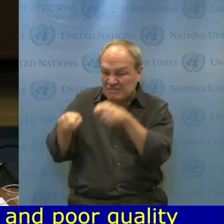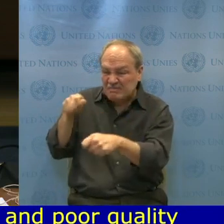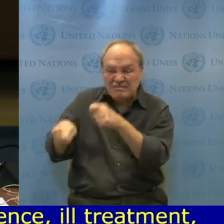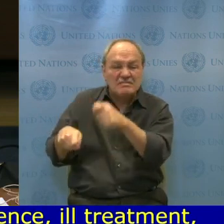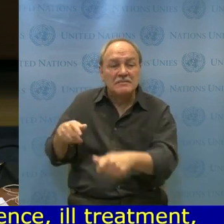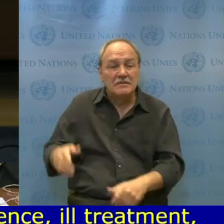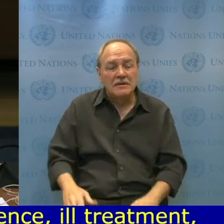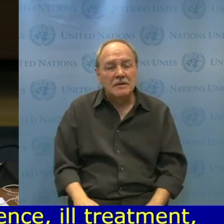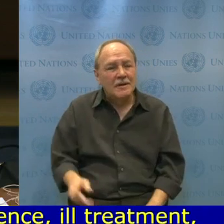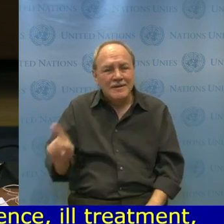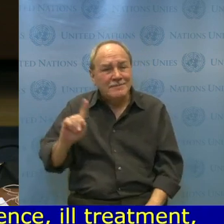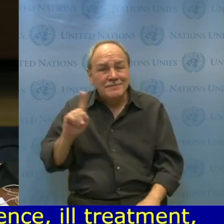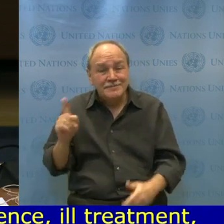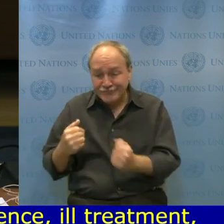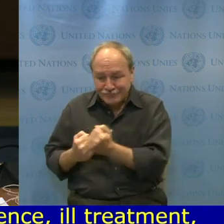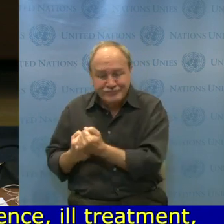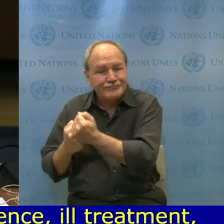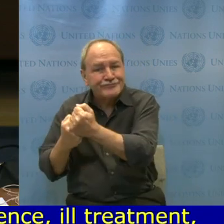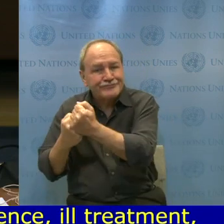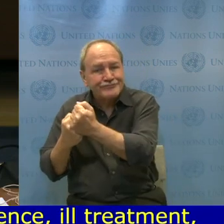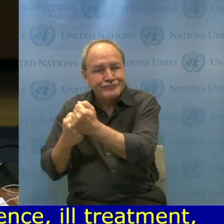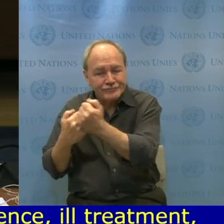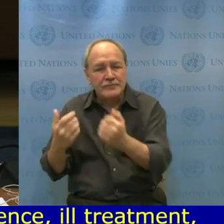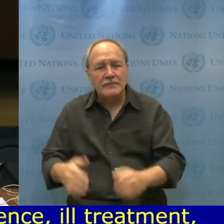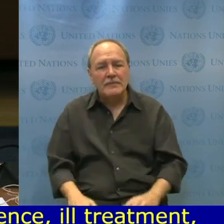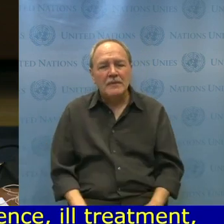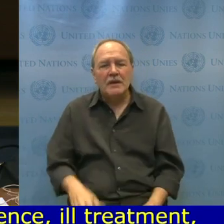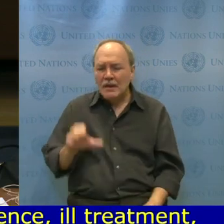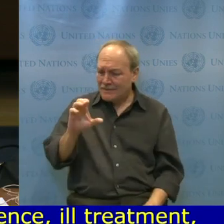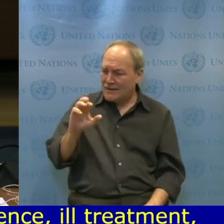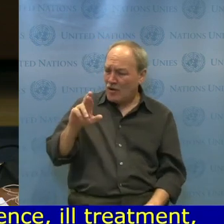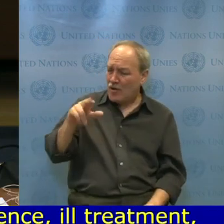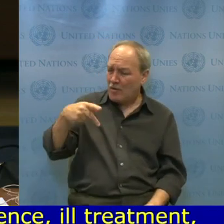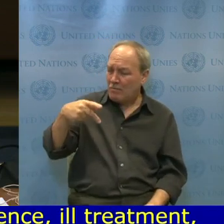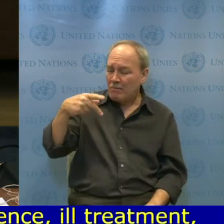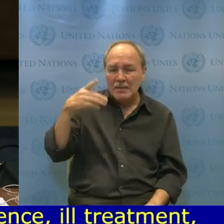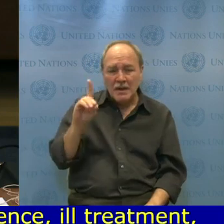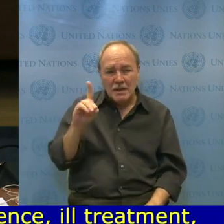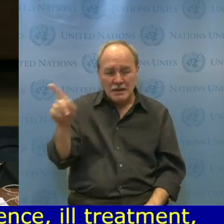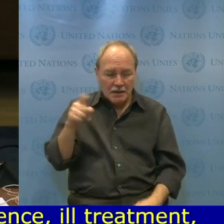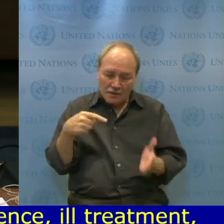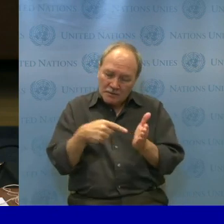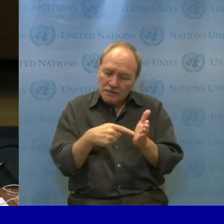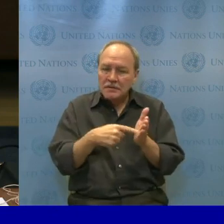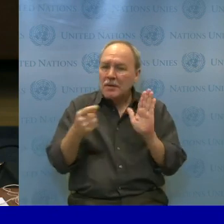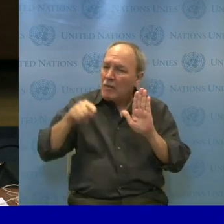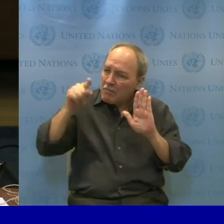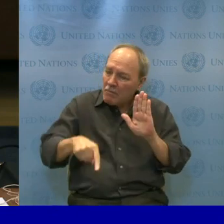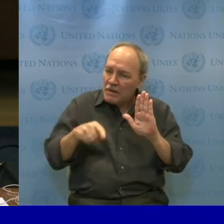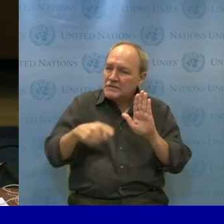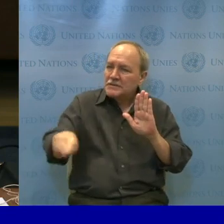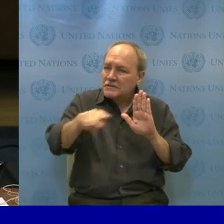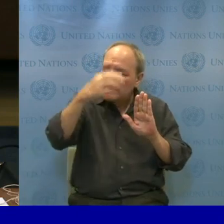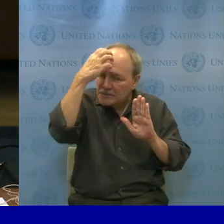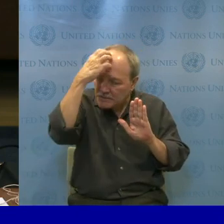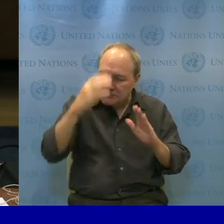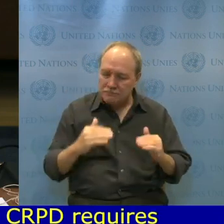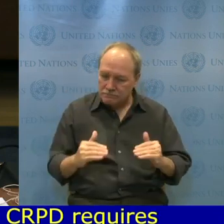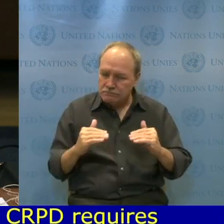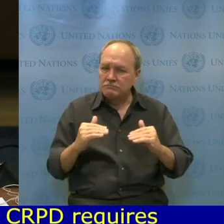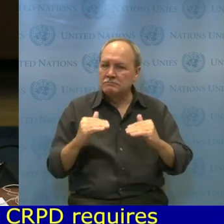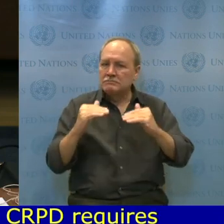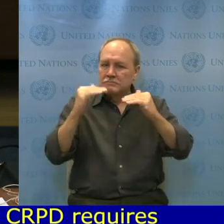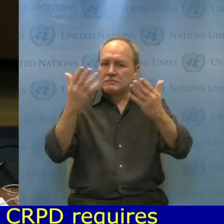CRPD requires states' parties to adopt several measures to improve the right to health of persons